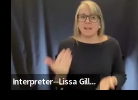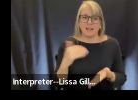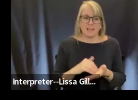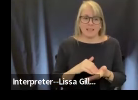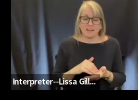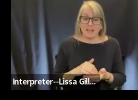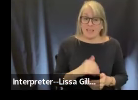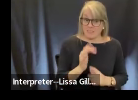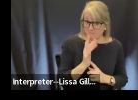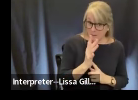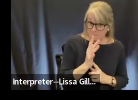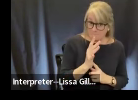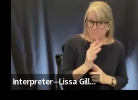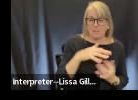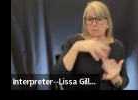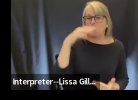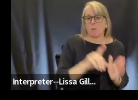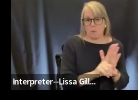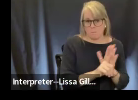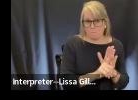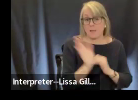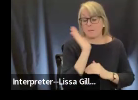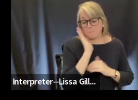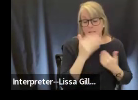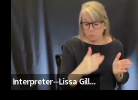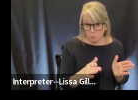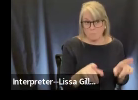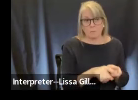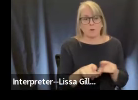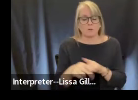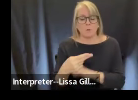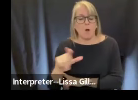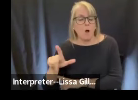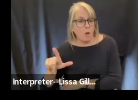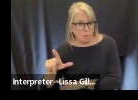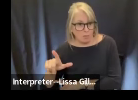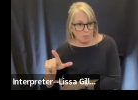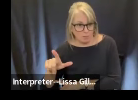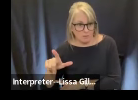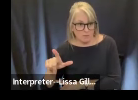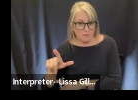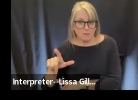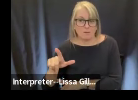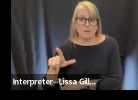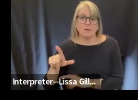is that smoke alarm. You have them in the bedroom, but you also have them in the hallway. And ideally, you want them to be interconnected. So if,